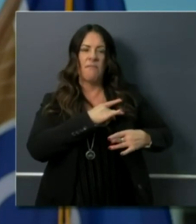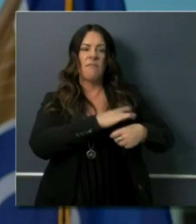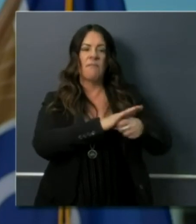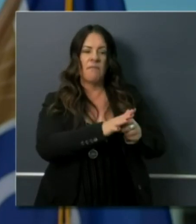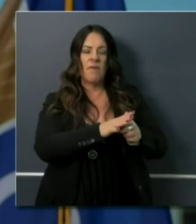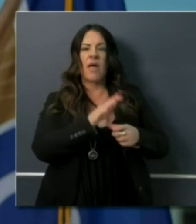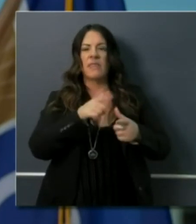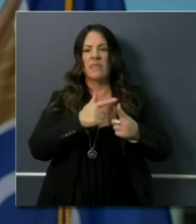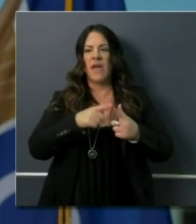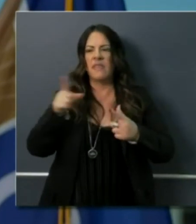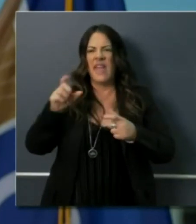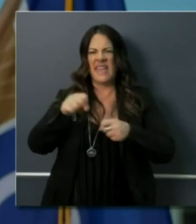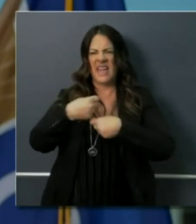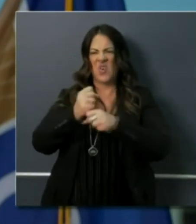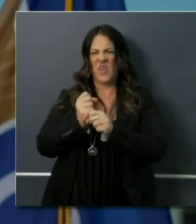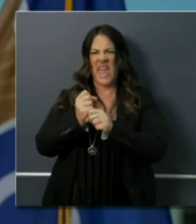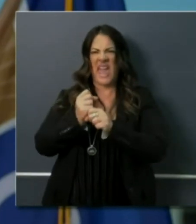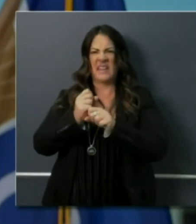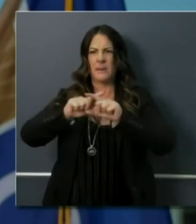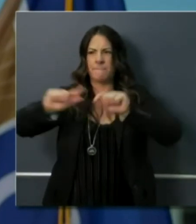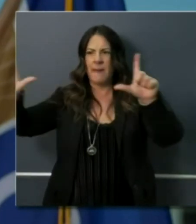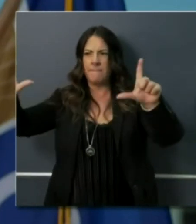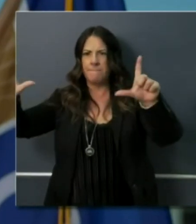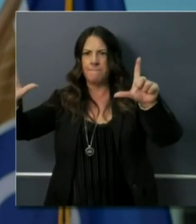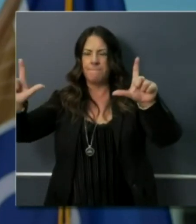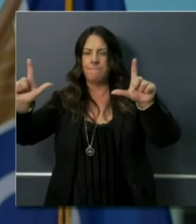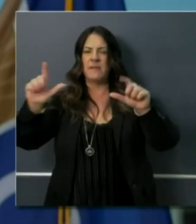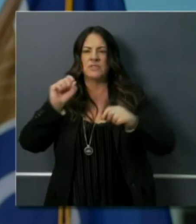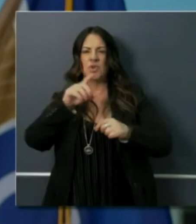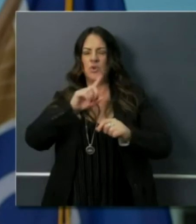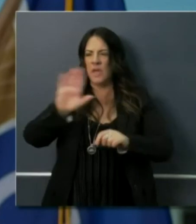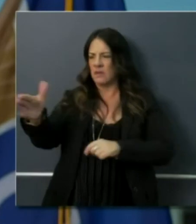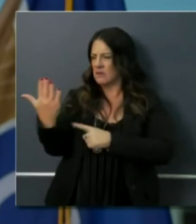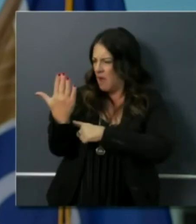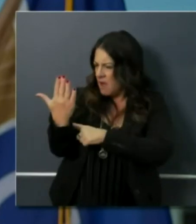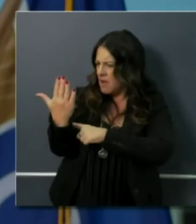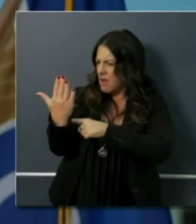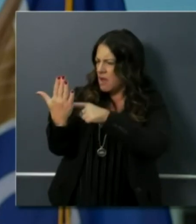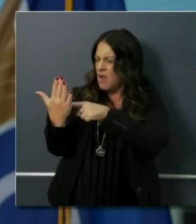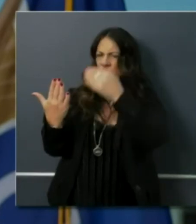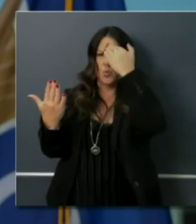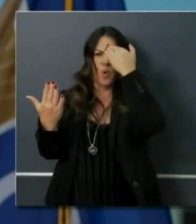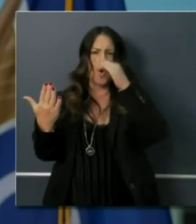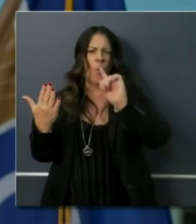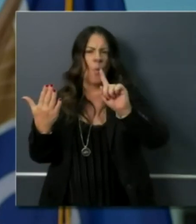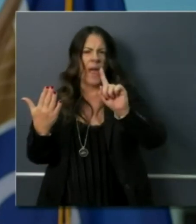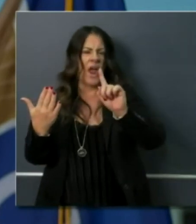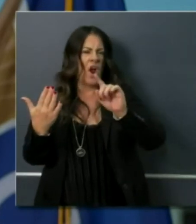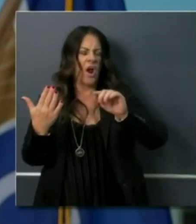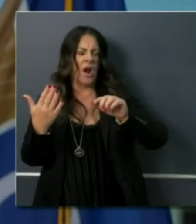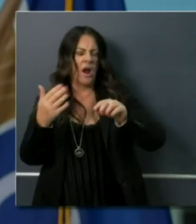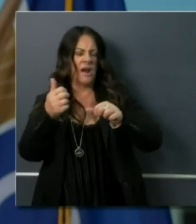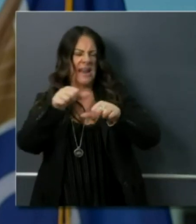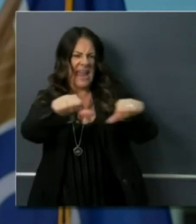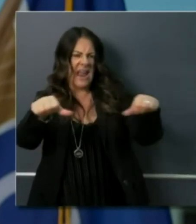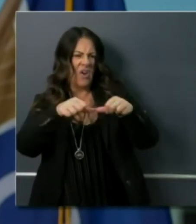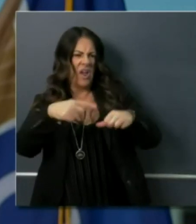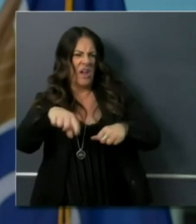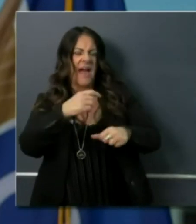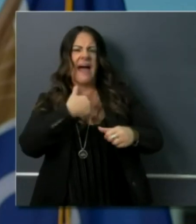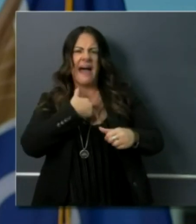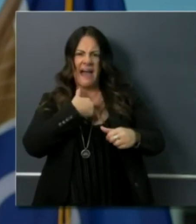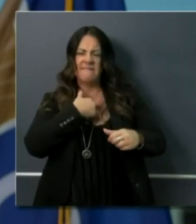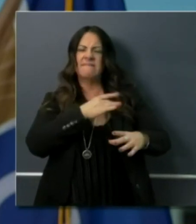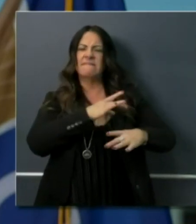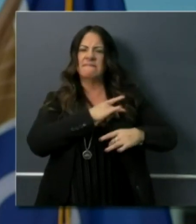mobility data that I believe comes from cell phones. Do we have plans to use these new digital contract